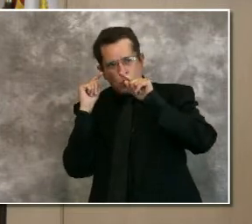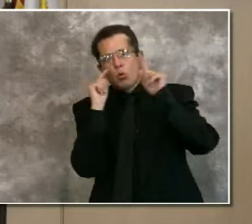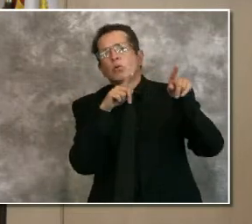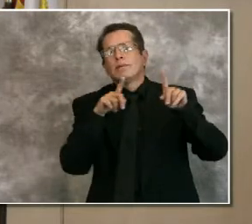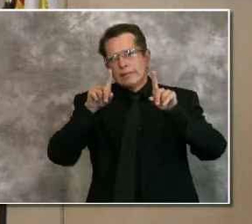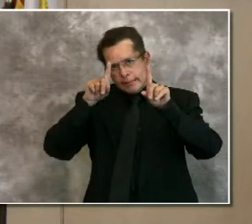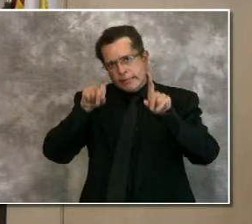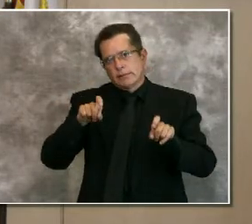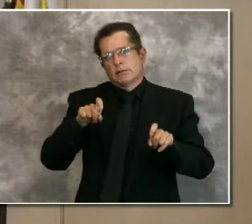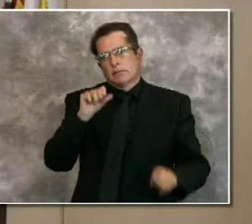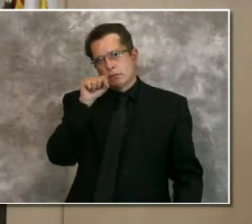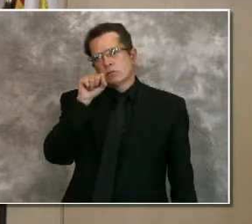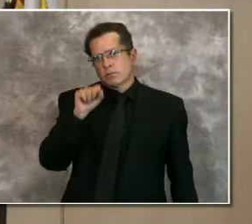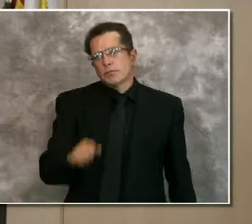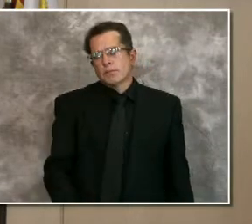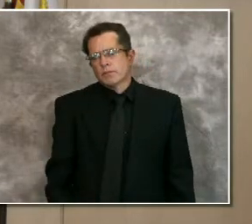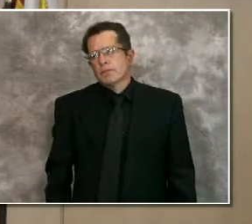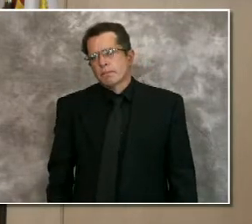are tested.